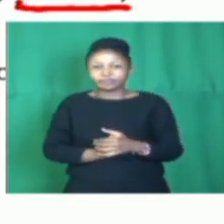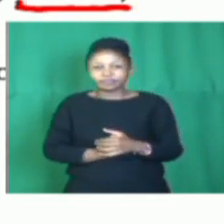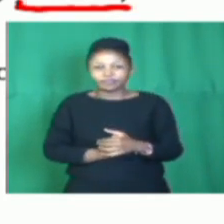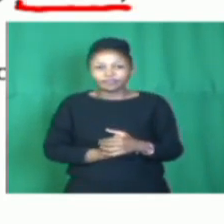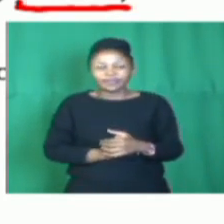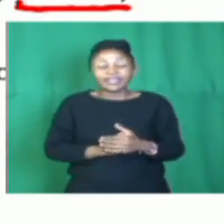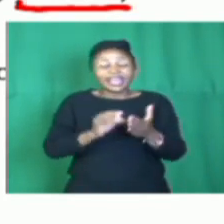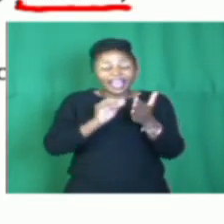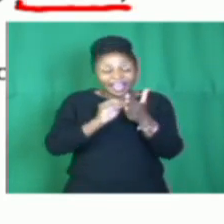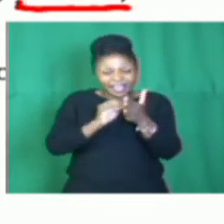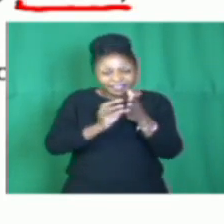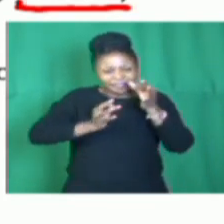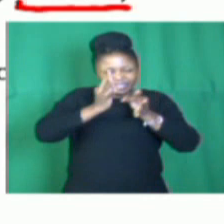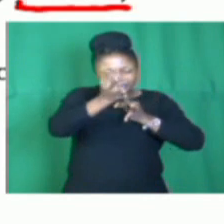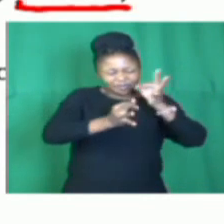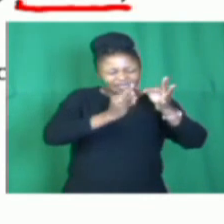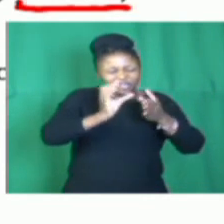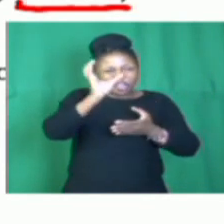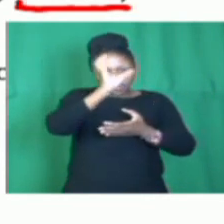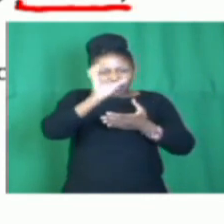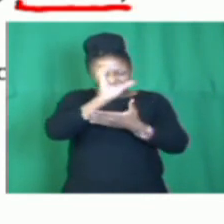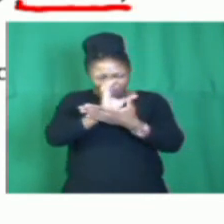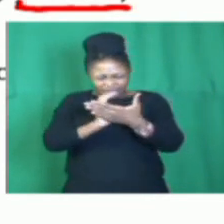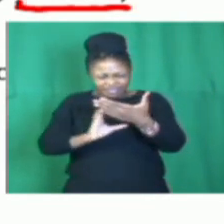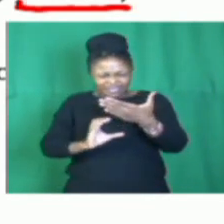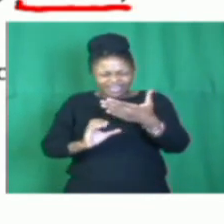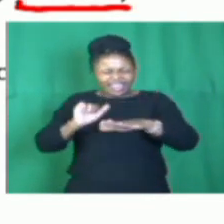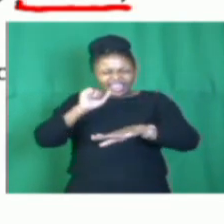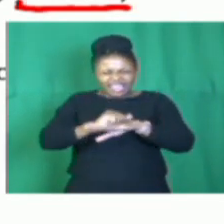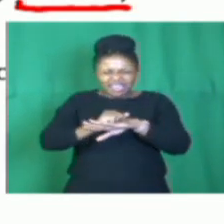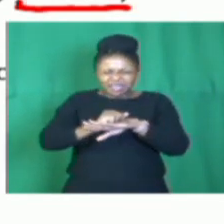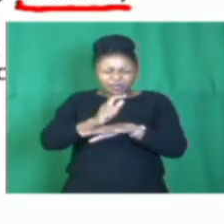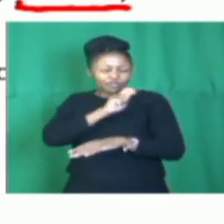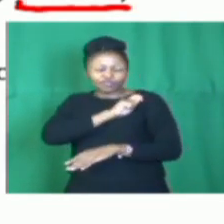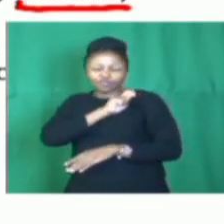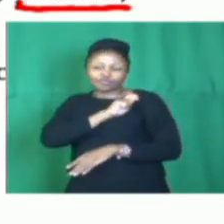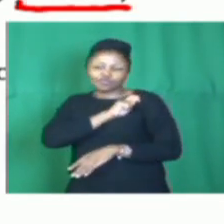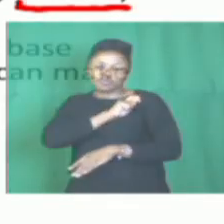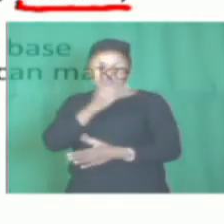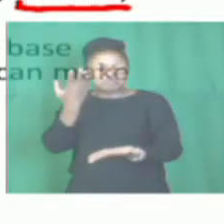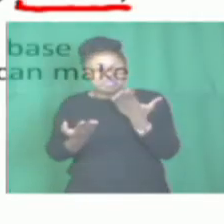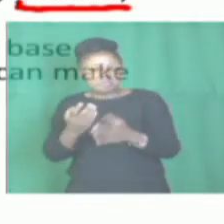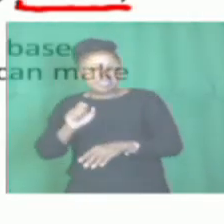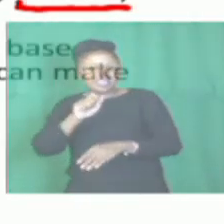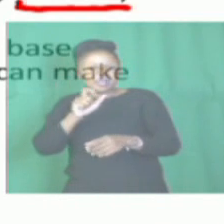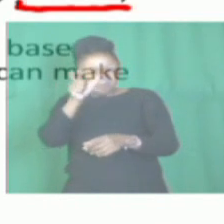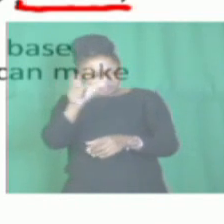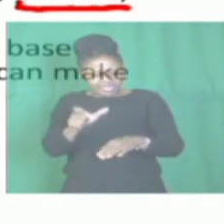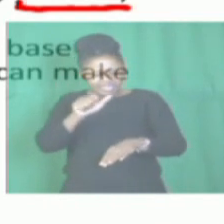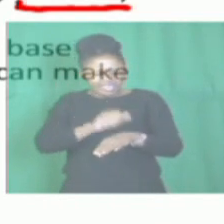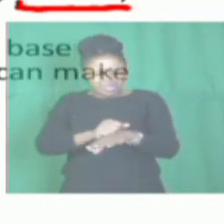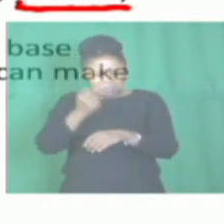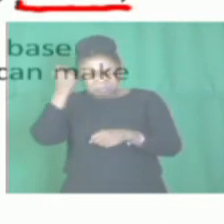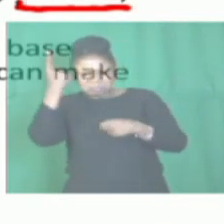descriptive composition may be real or imagined. Remember, this is creative writing. You need to create something out